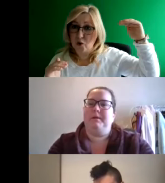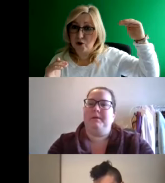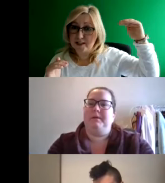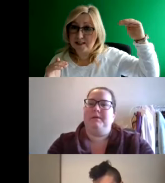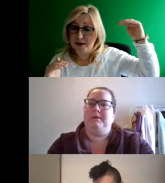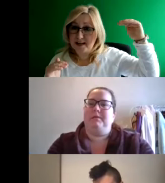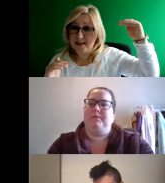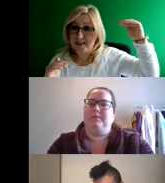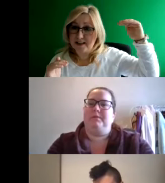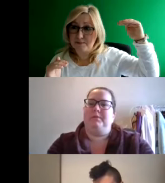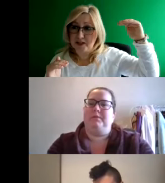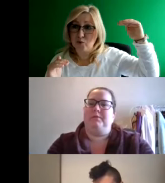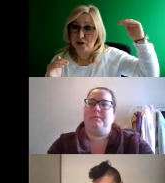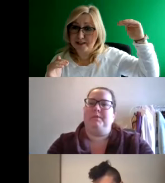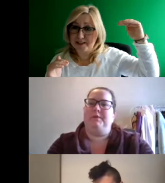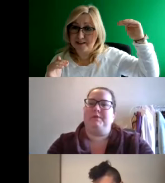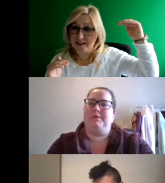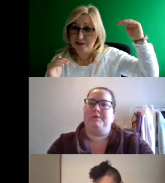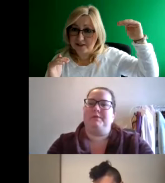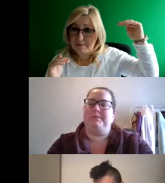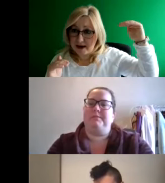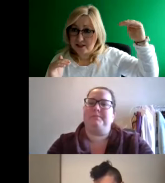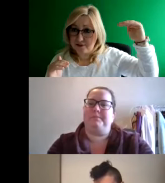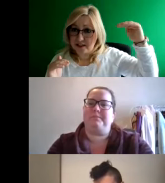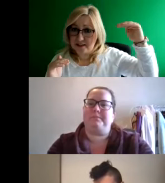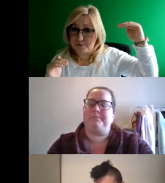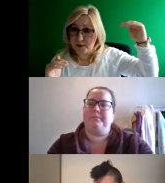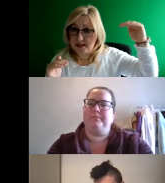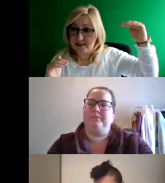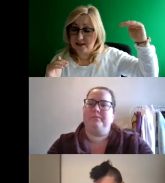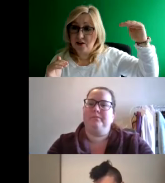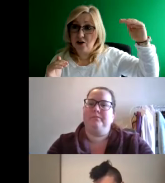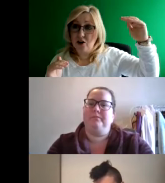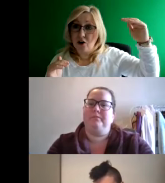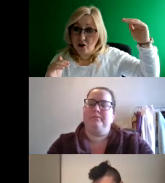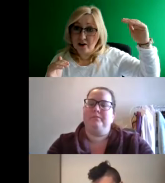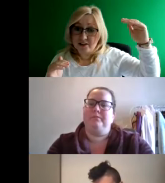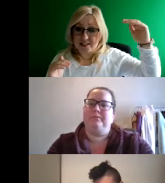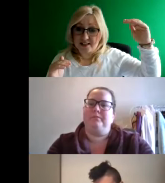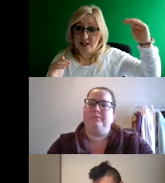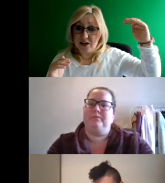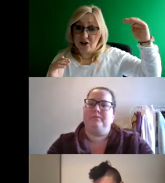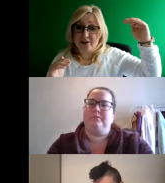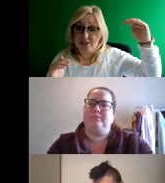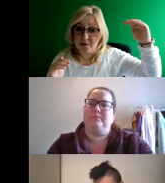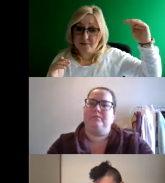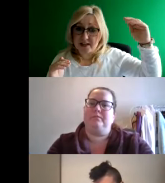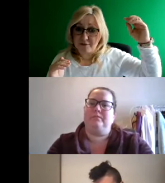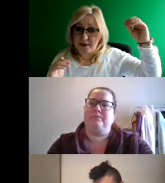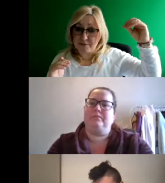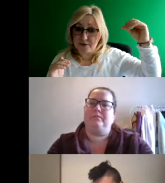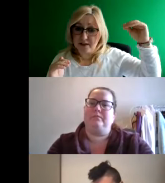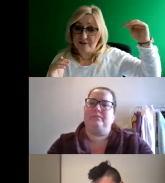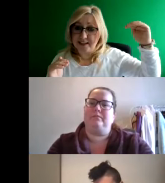being lower in space as being worse. Yeah. So there's a metaphor in space. Or she says, or some